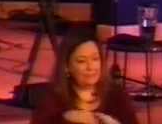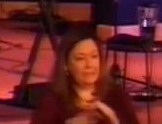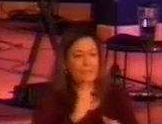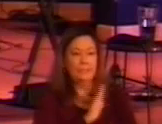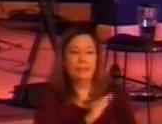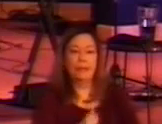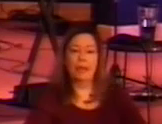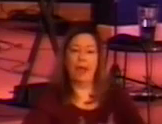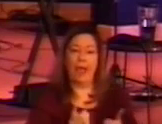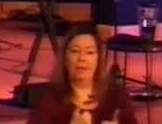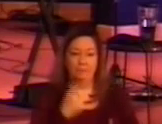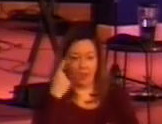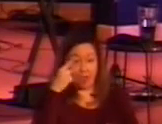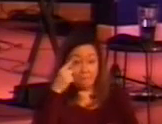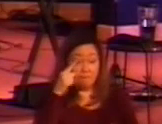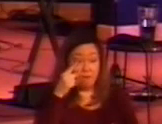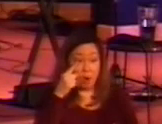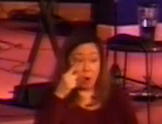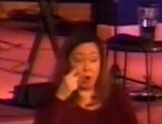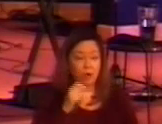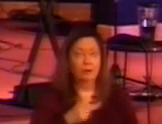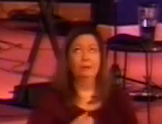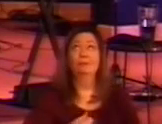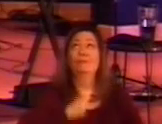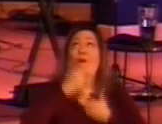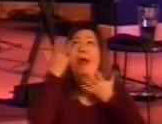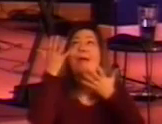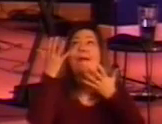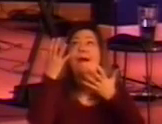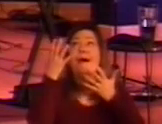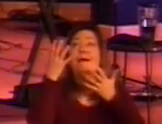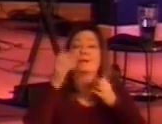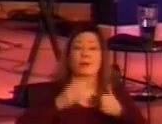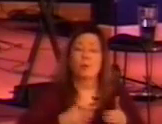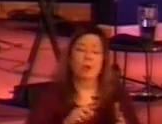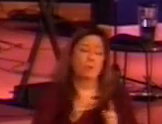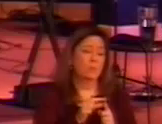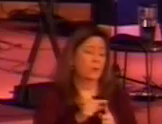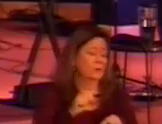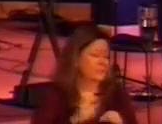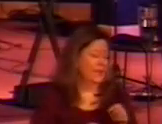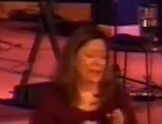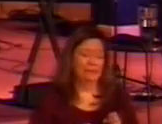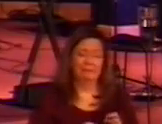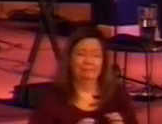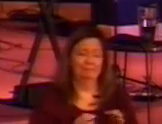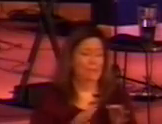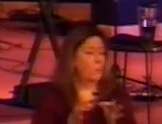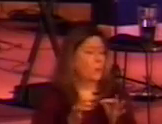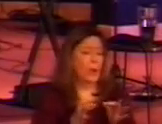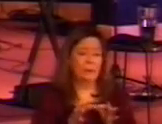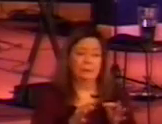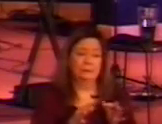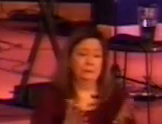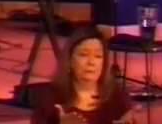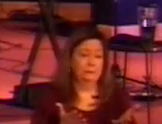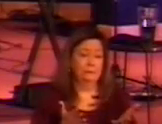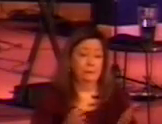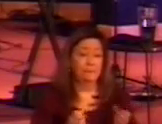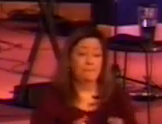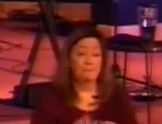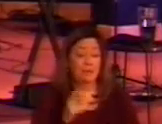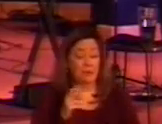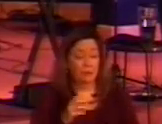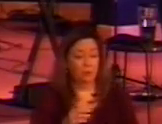also used music to cry out to God in a way that words alone couldn't express. Many